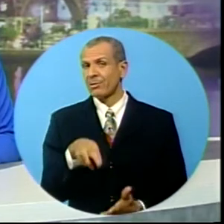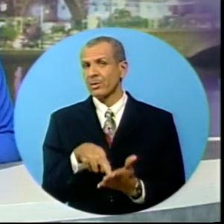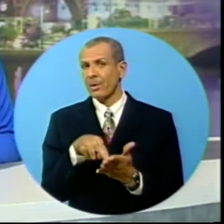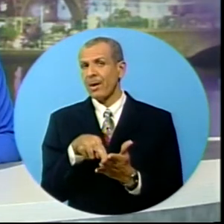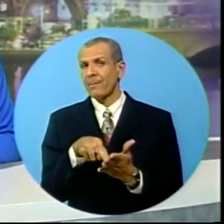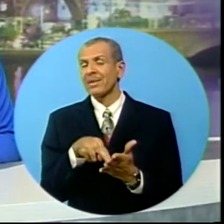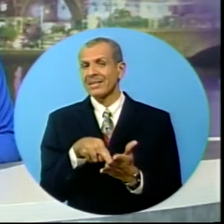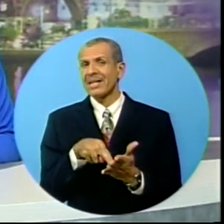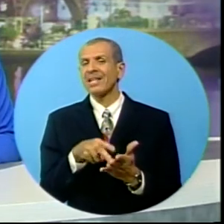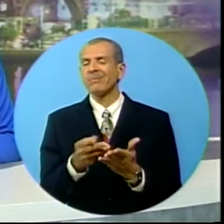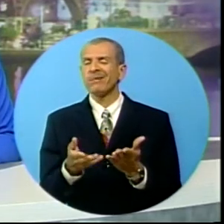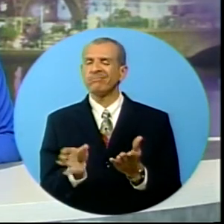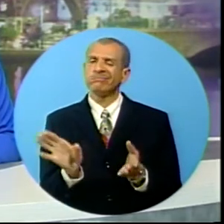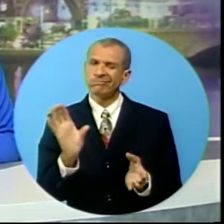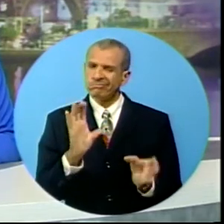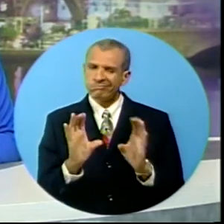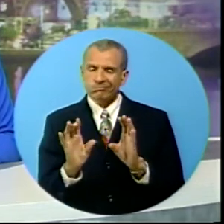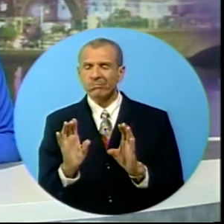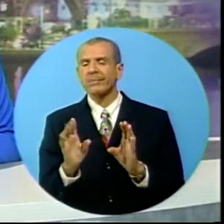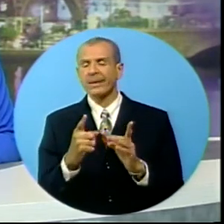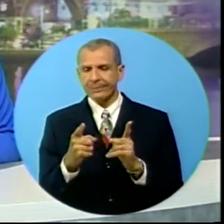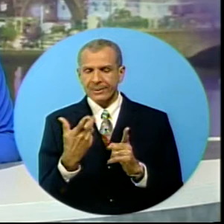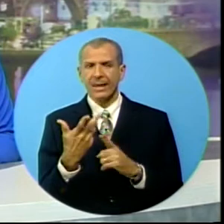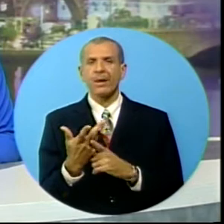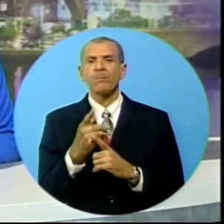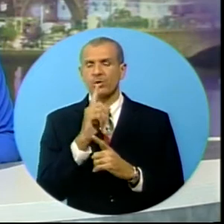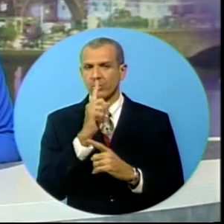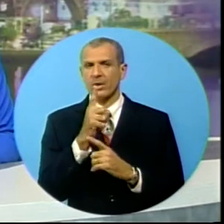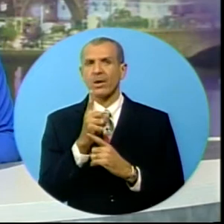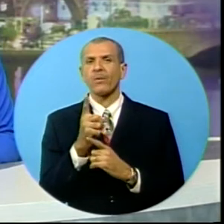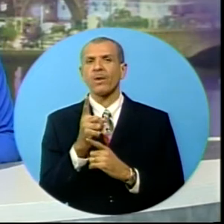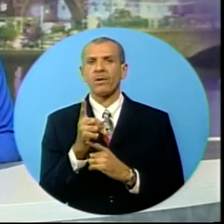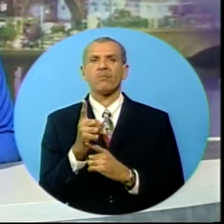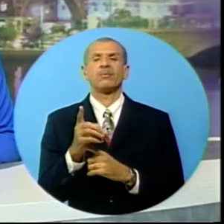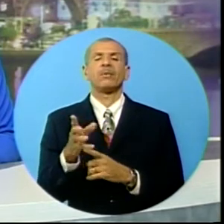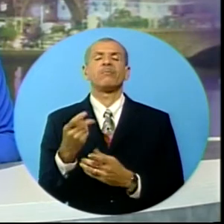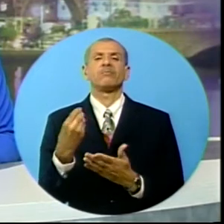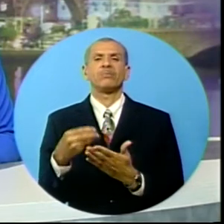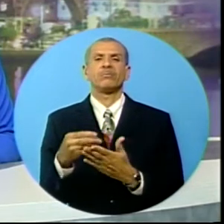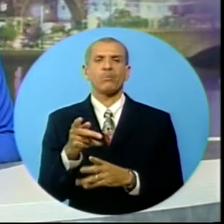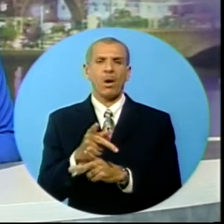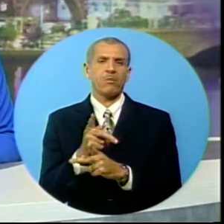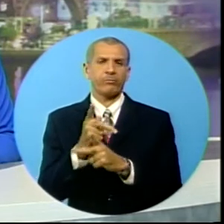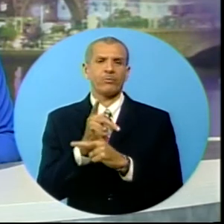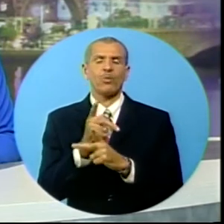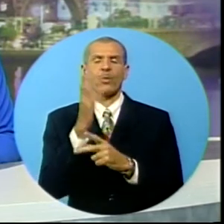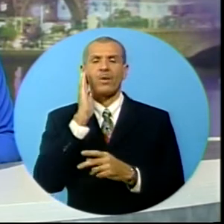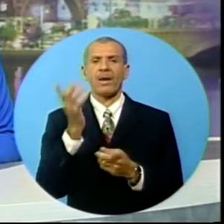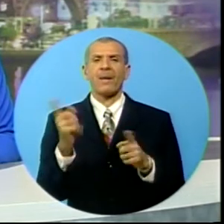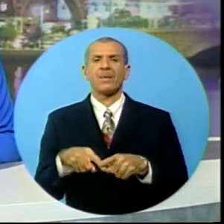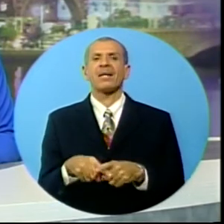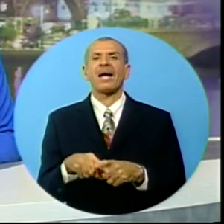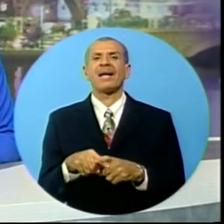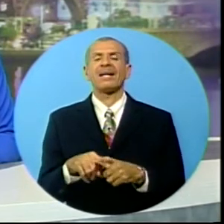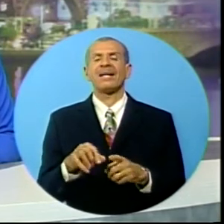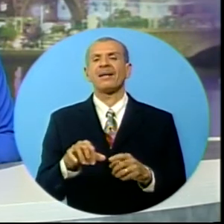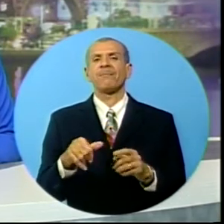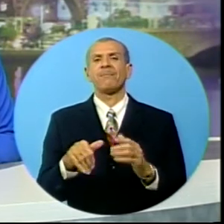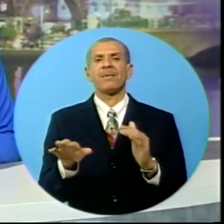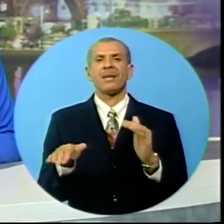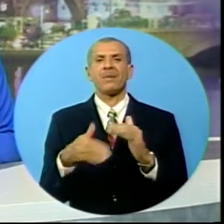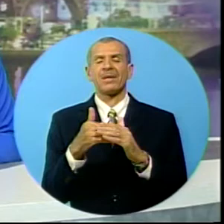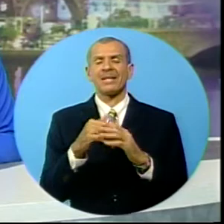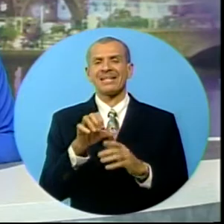scheme has been mixed, but he is optimistic that the fund will be tapped. He says the maximum term for any credit is 10 years and the